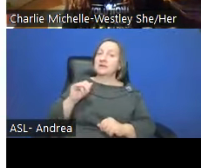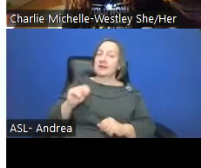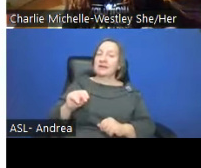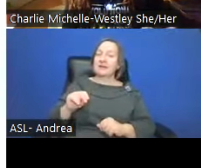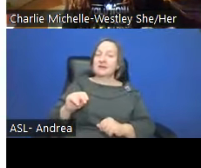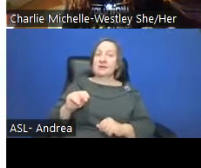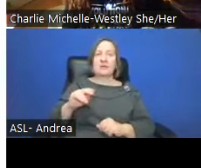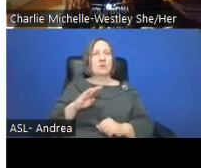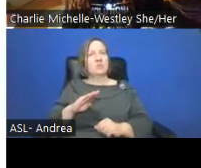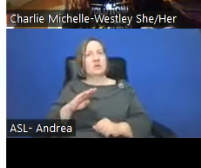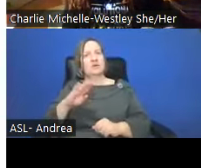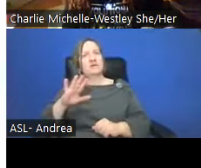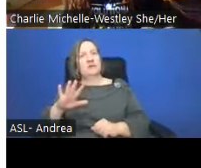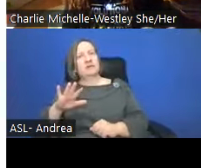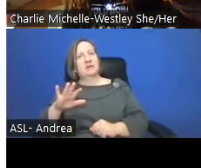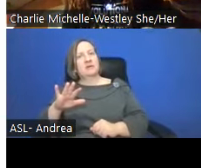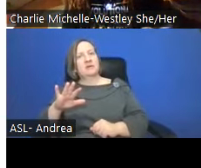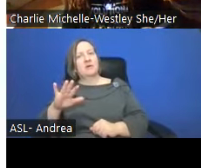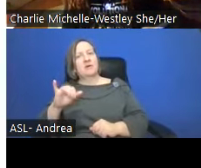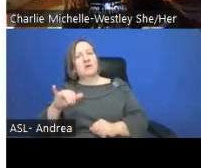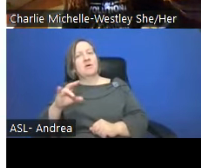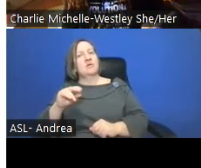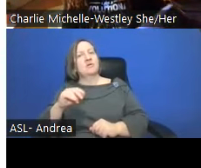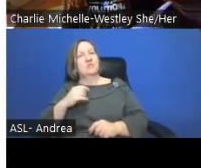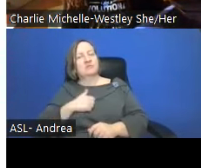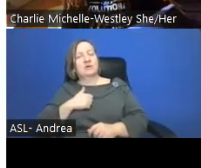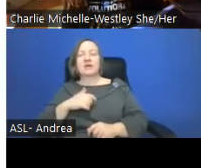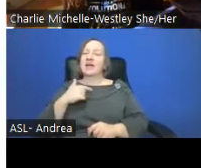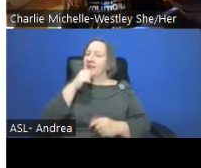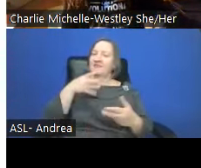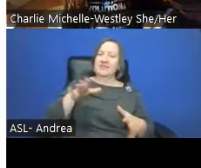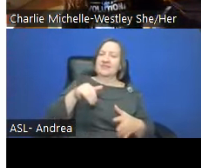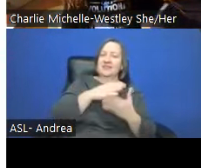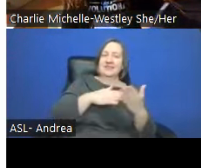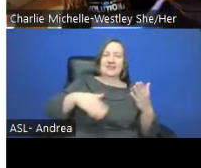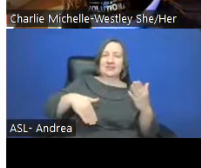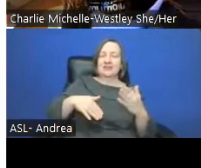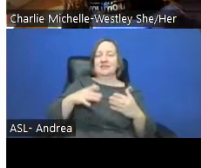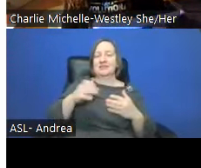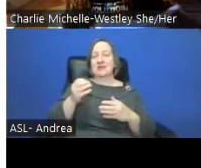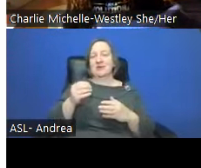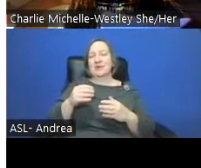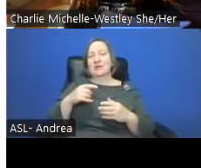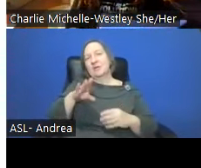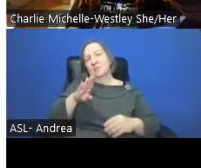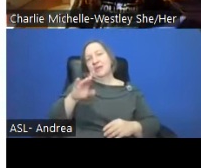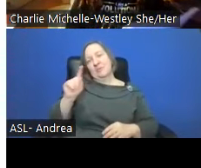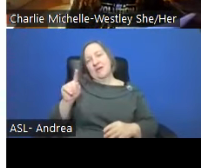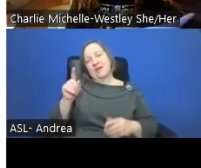Well, B5? Well, Oh, no. Oh, I didn't sorry. finish that section yet, so yeah, just got